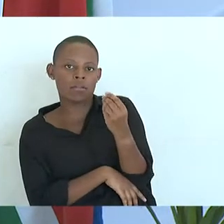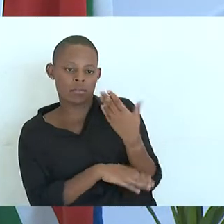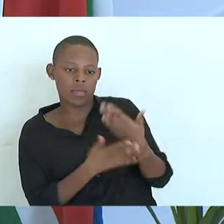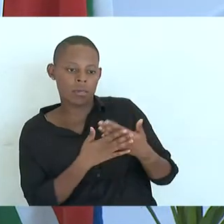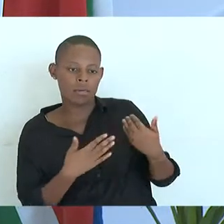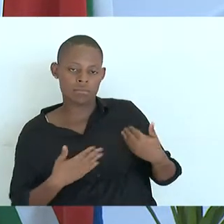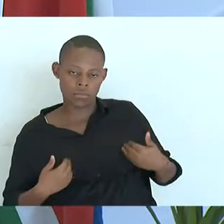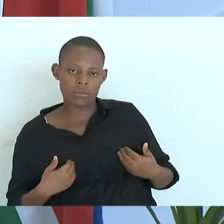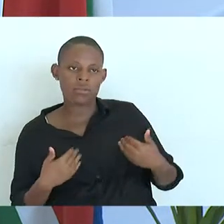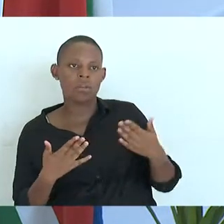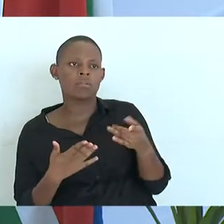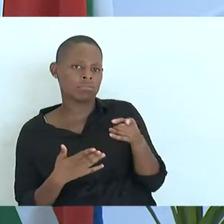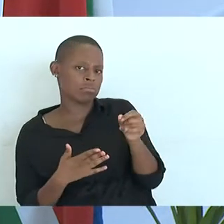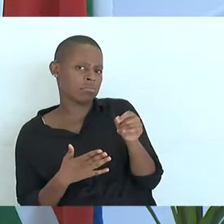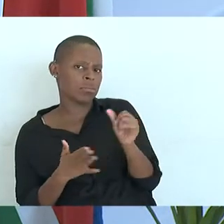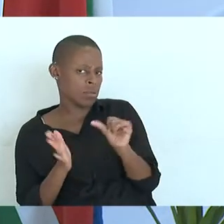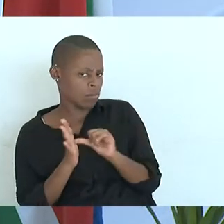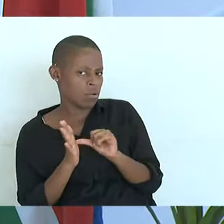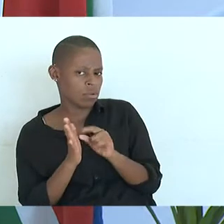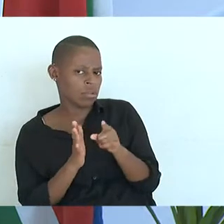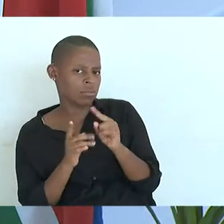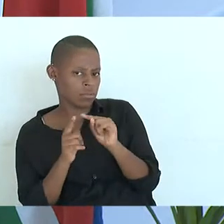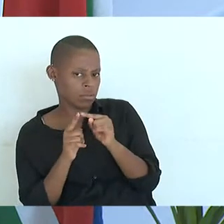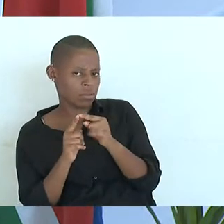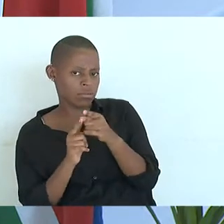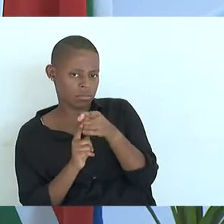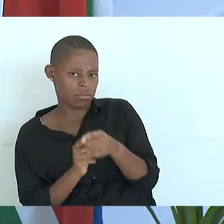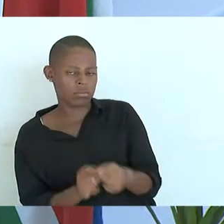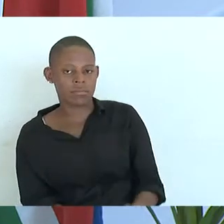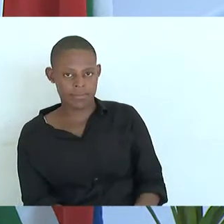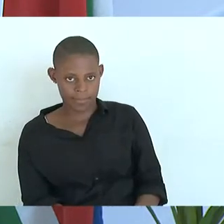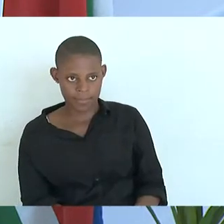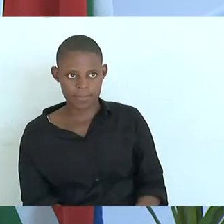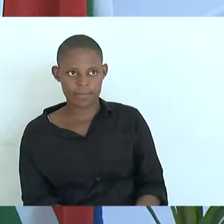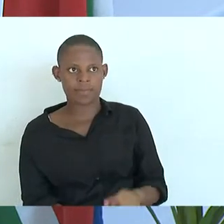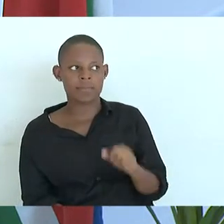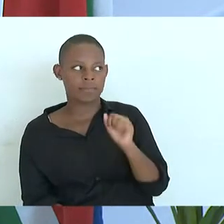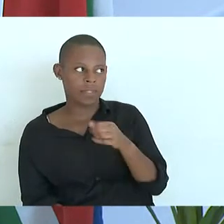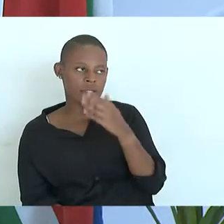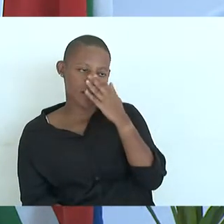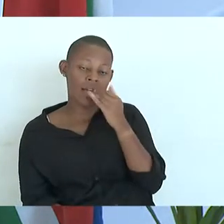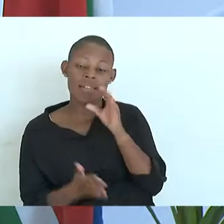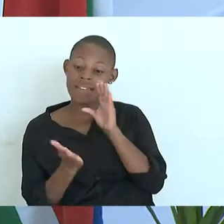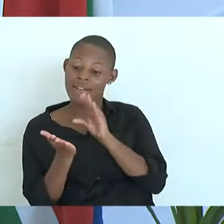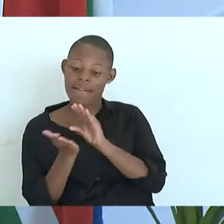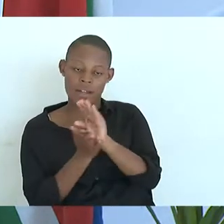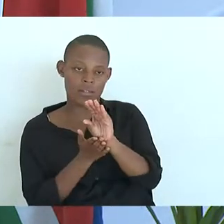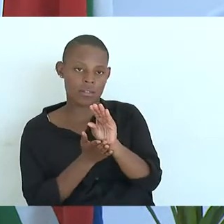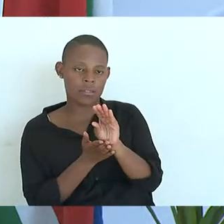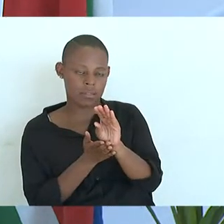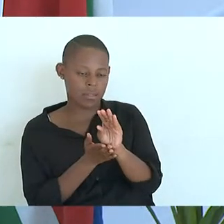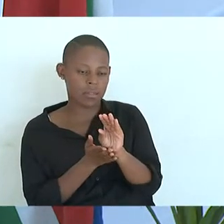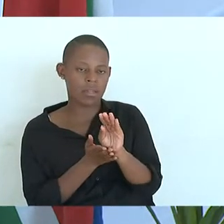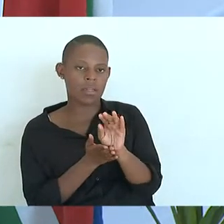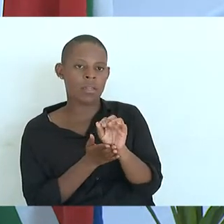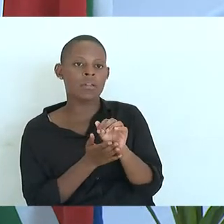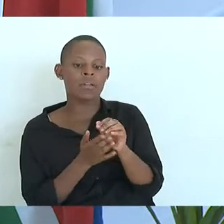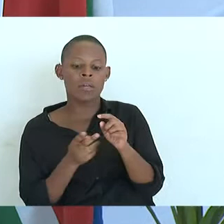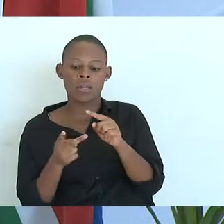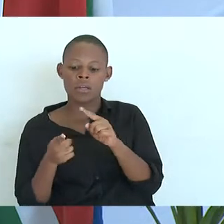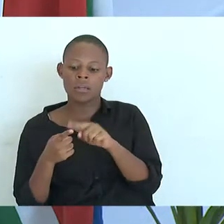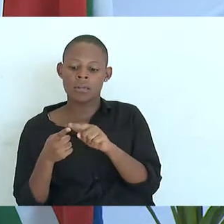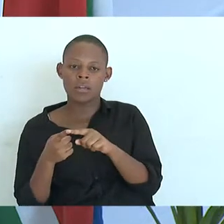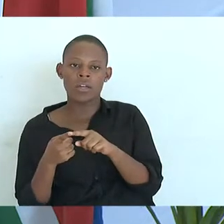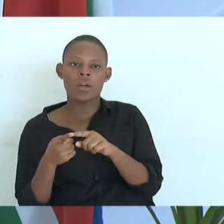Yiphuzu elibalulekile. Bengeke ngachaza ngalama fund, ngagcina ngichaze yodwa. Kune operation Vula